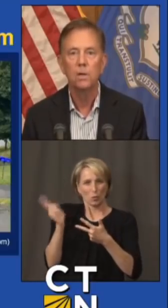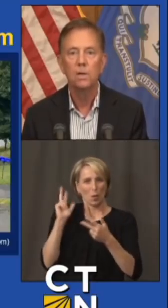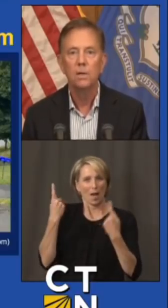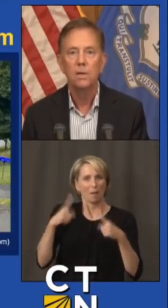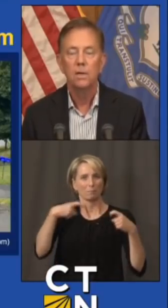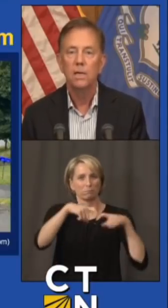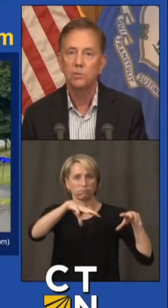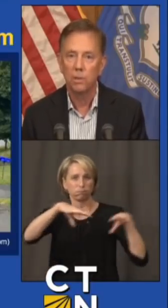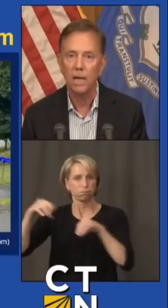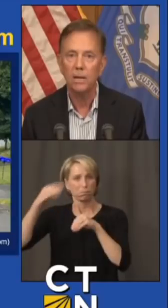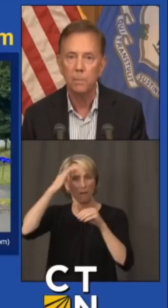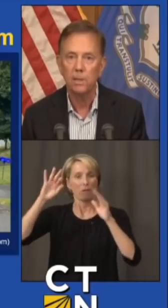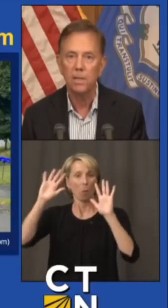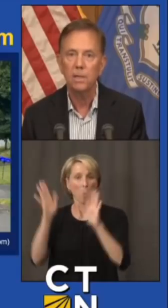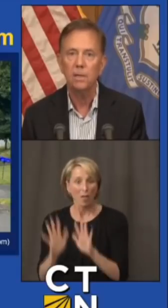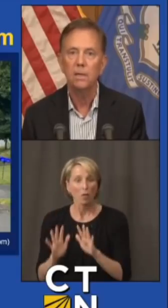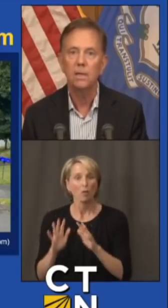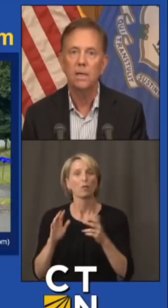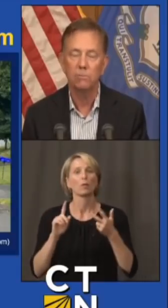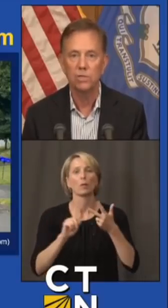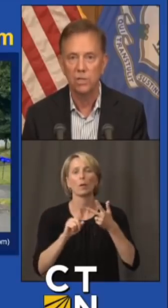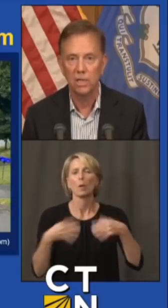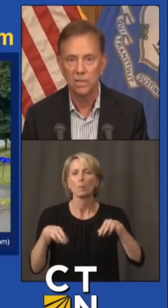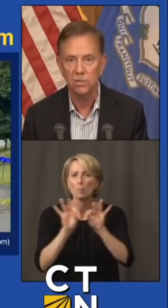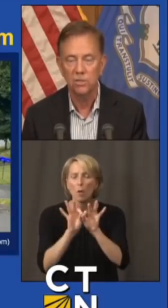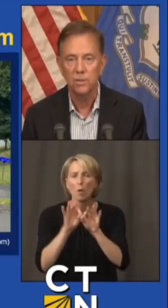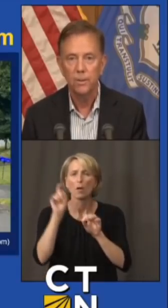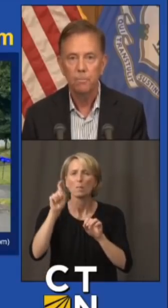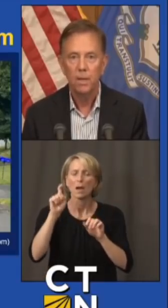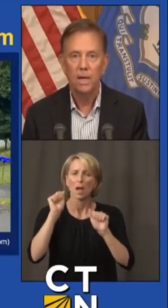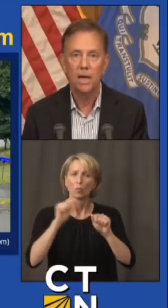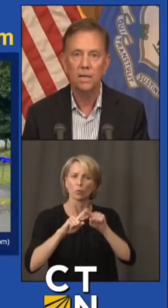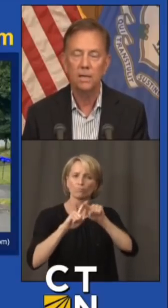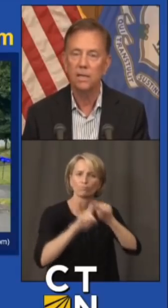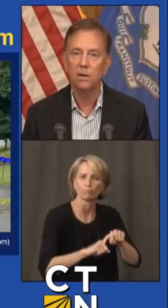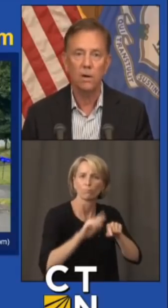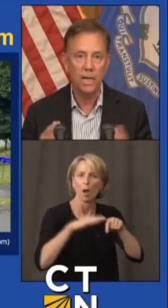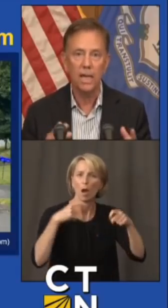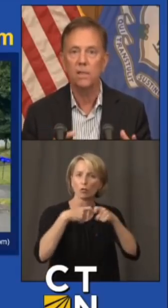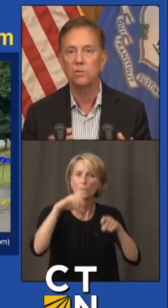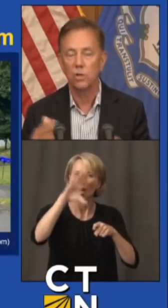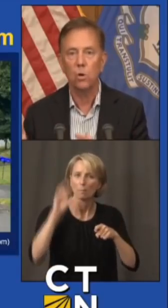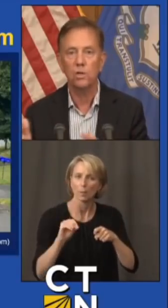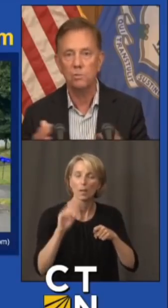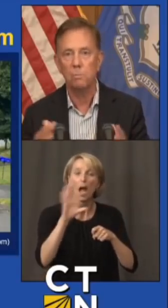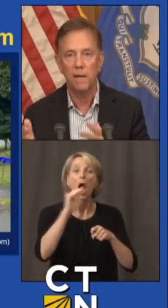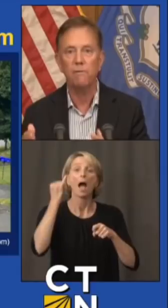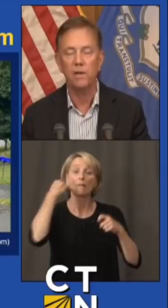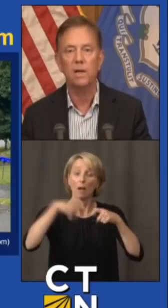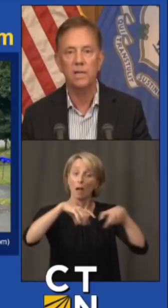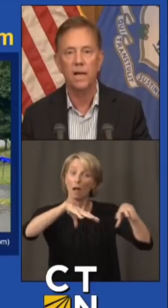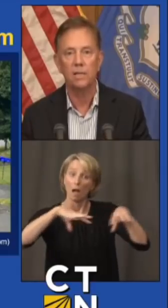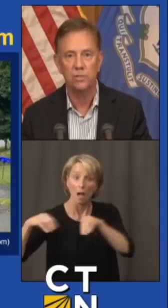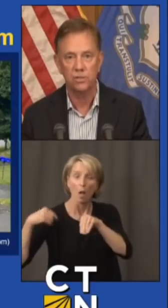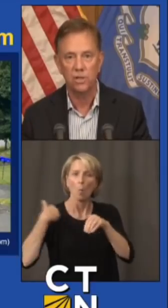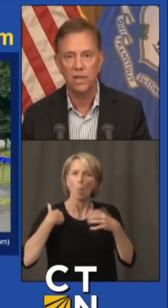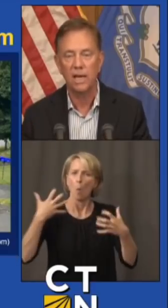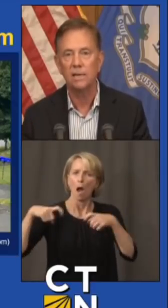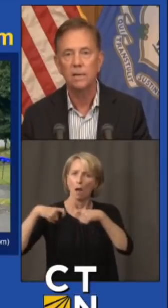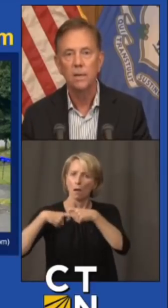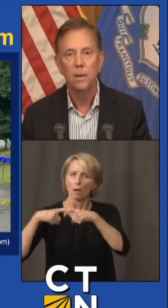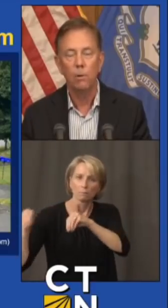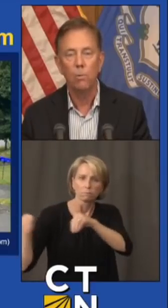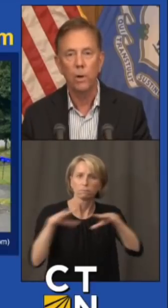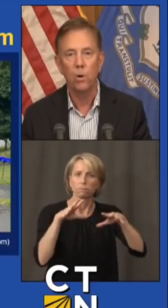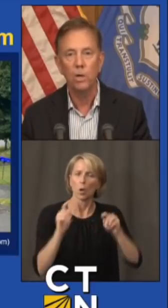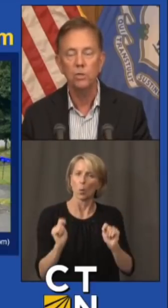ago, is reliability and resilience. And there, again, there's a cost-benefit analysis to